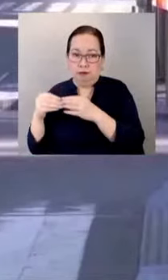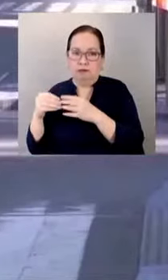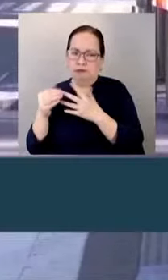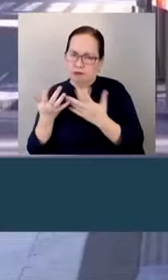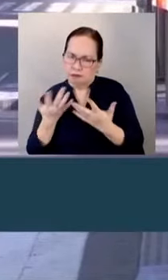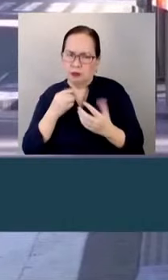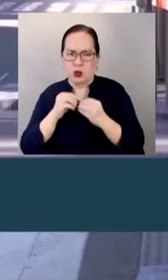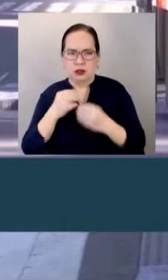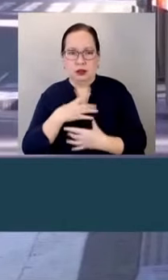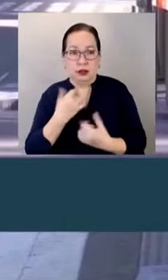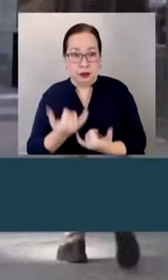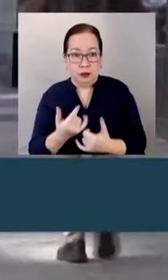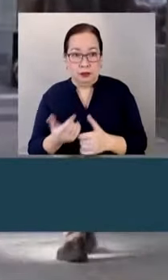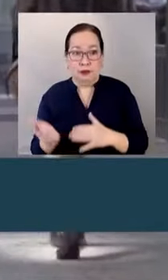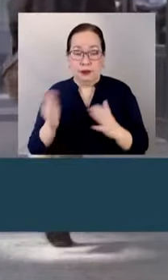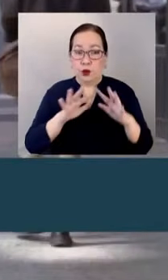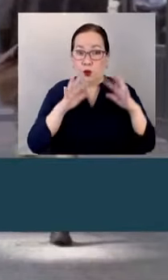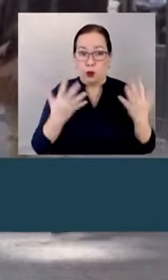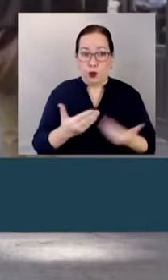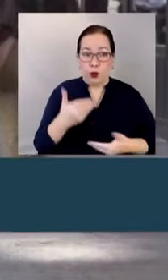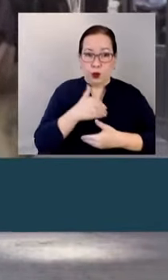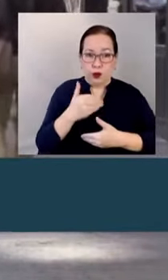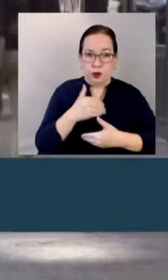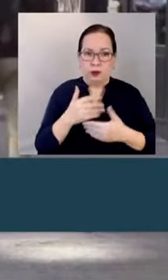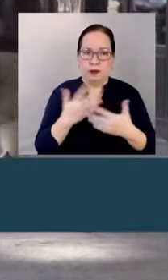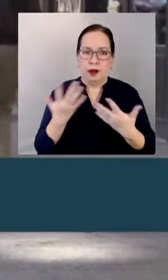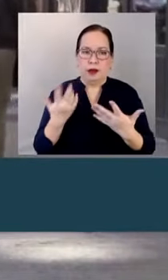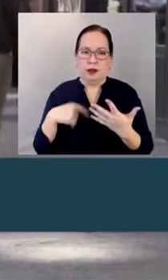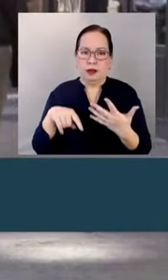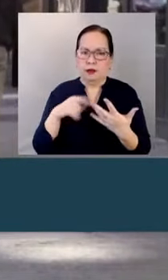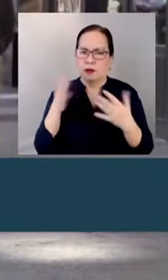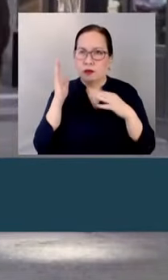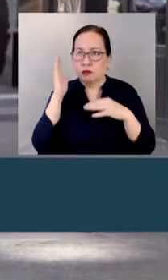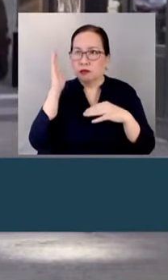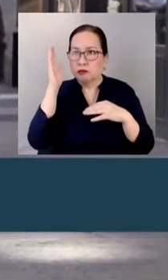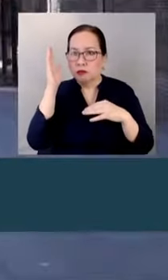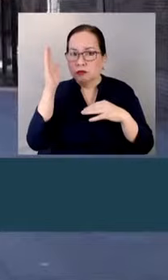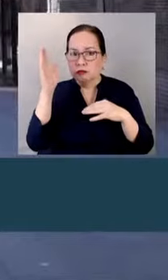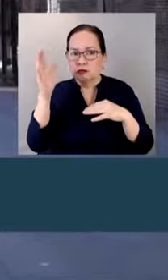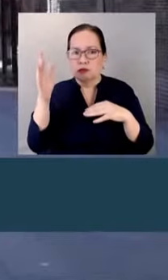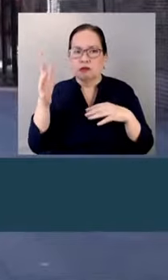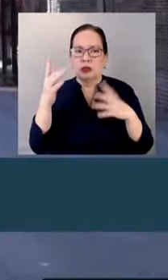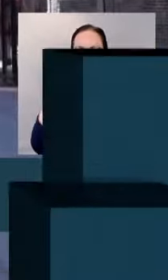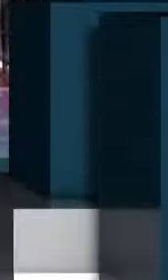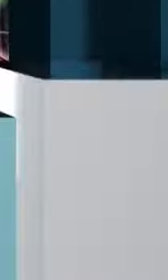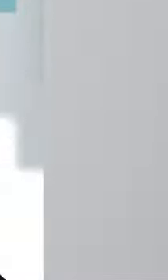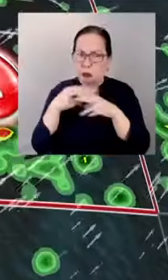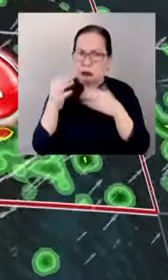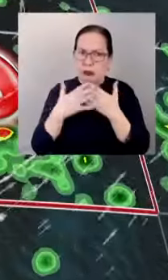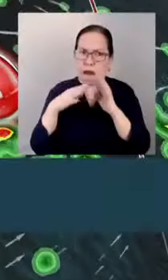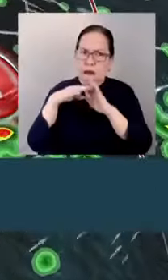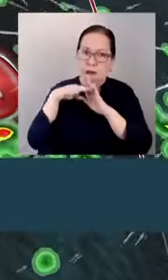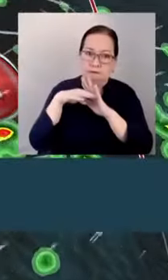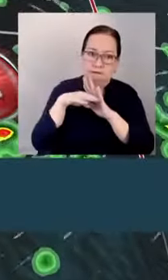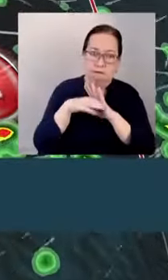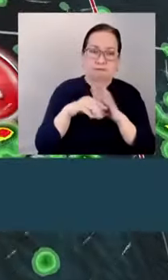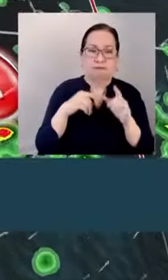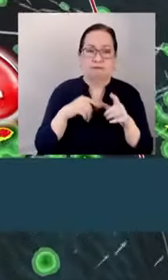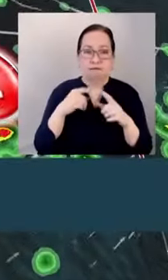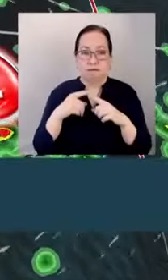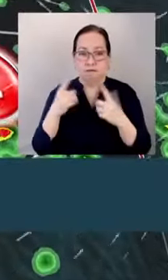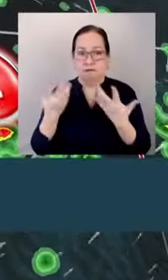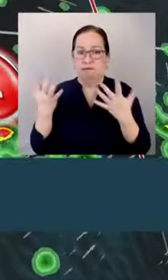Bank slashes its growth forecast, warning the global economy is dangerously close to recession. And the low-pressure area off